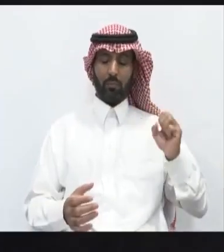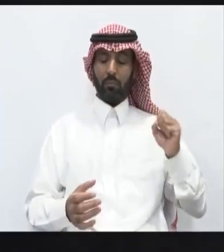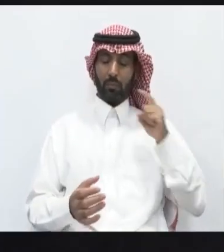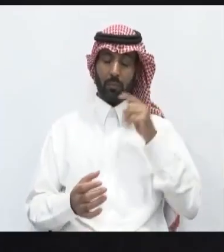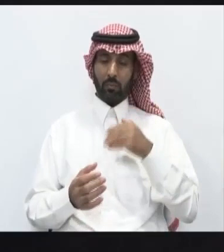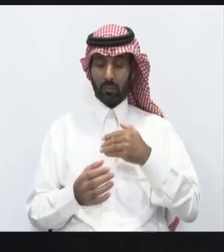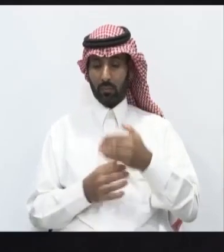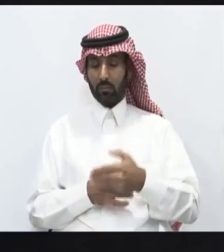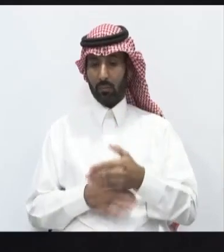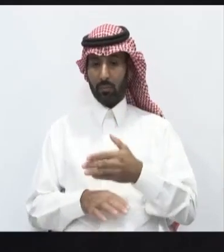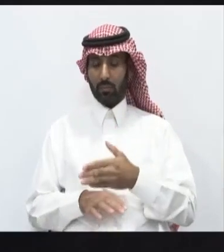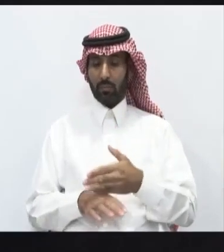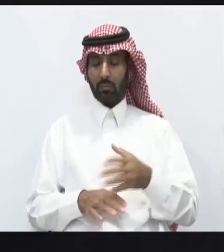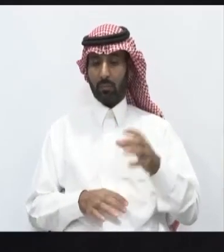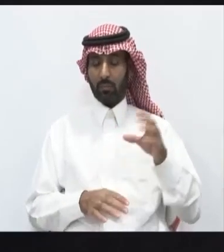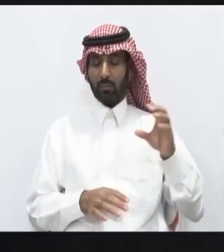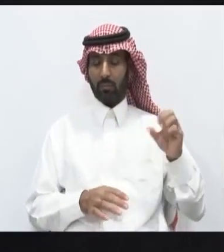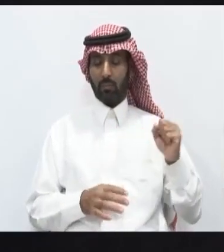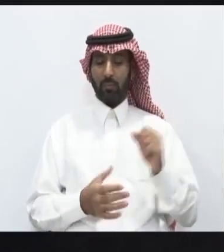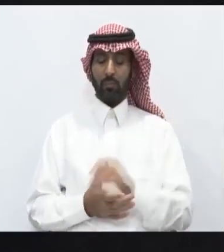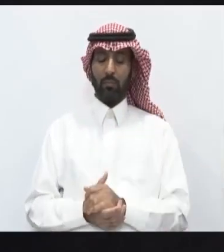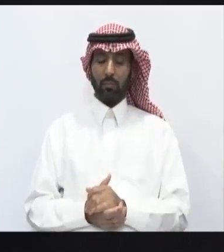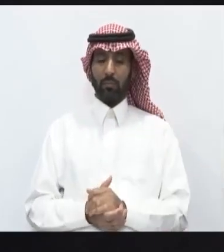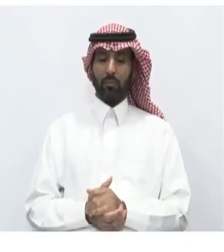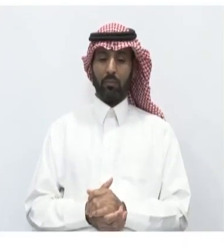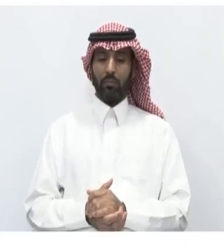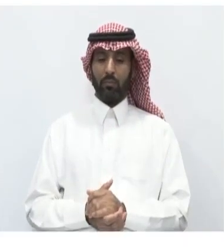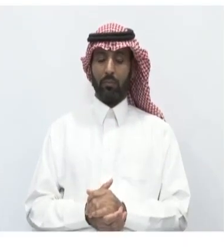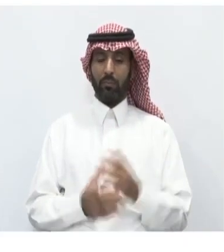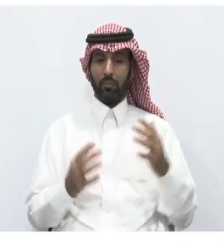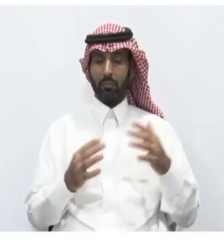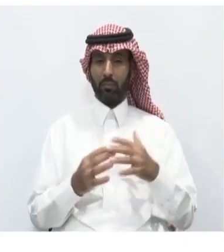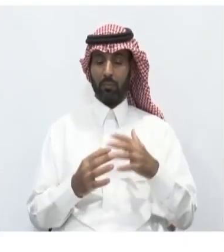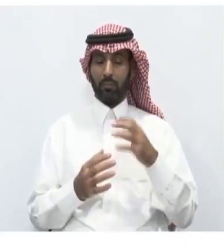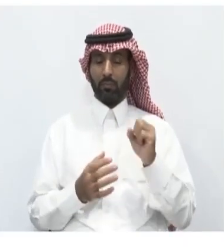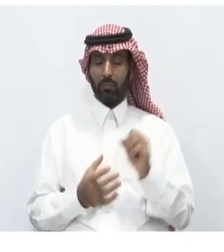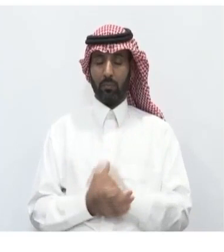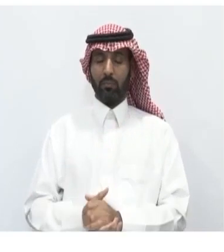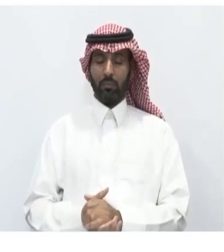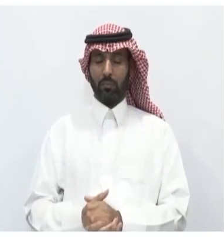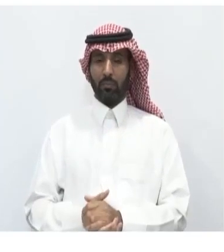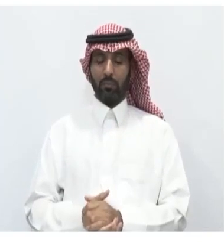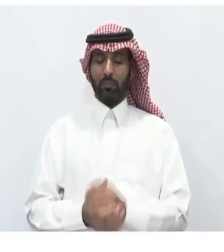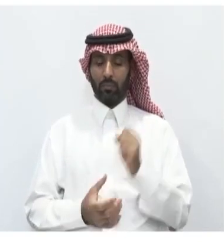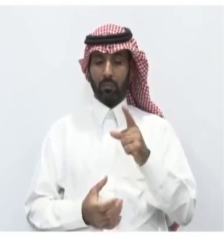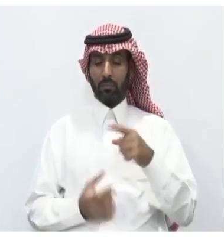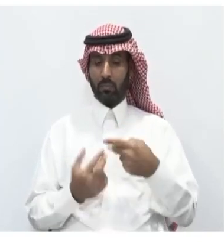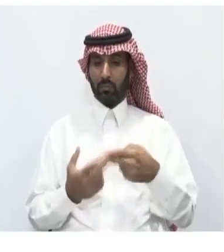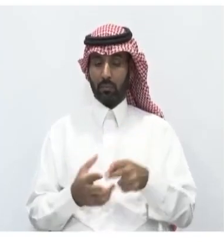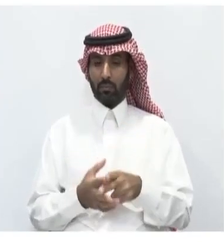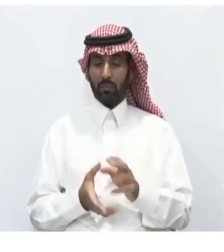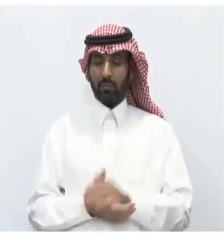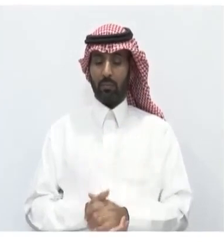you compound them with each other, it comes the overnight. You say overnight. Stress the first part,